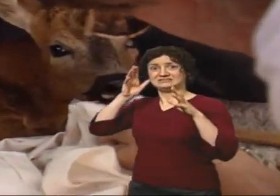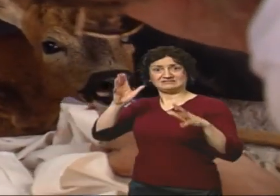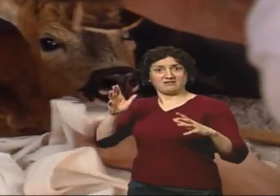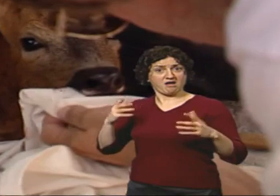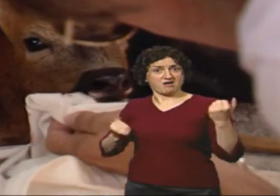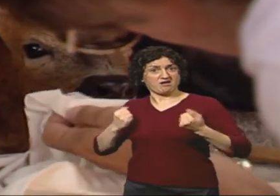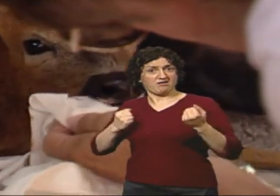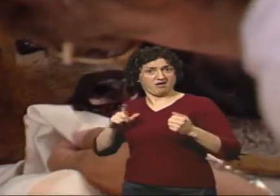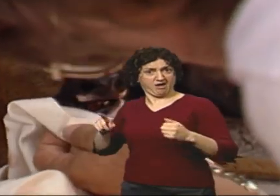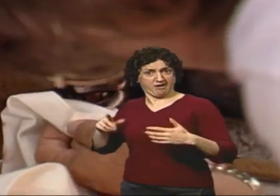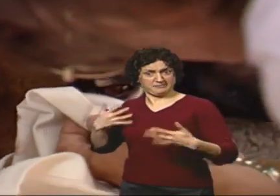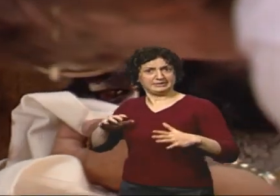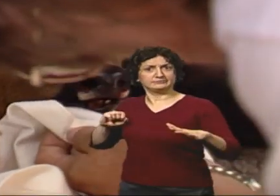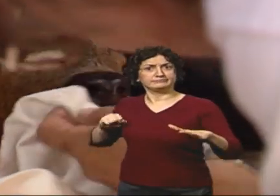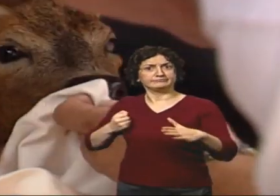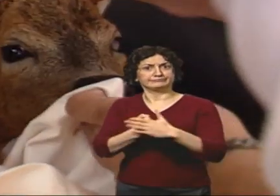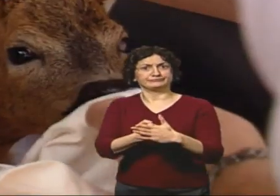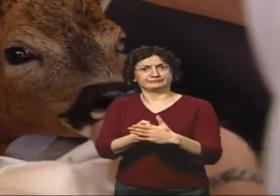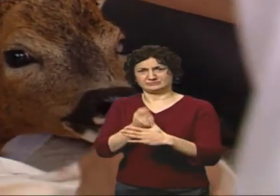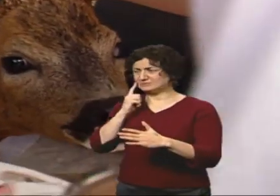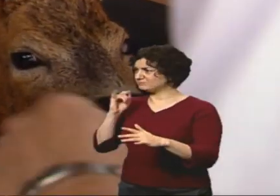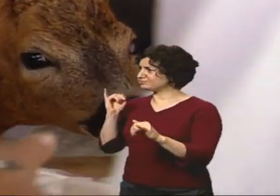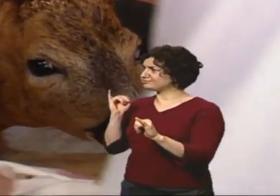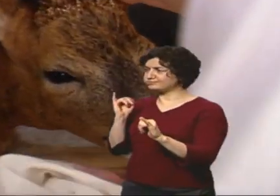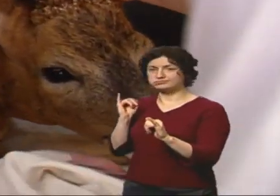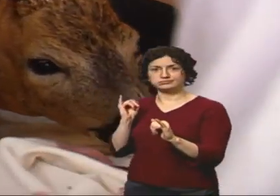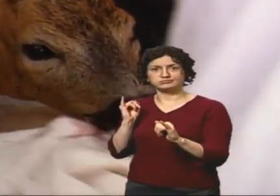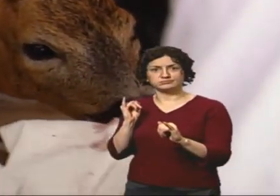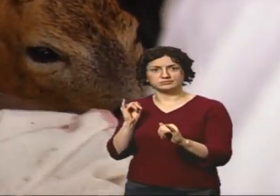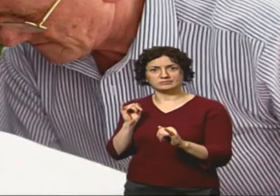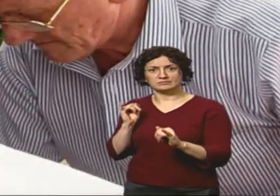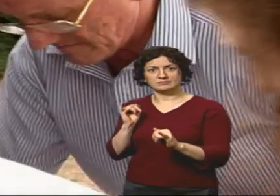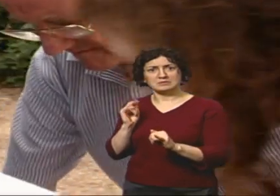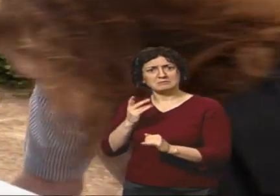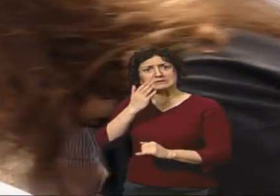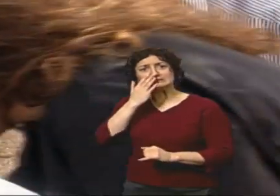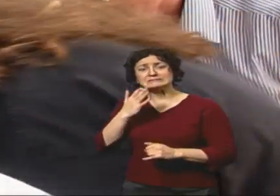fence straight into the path of the car, and so its injuries were likely to be severe.